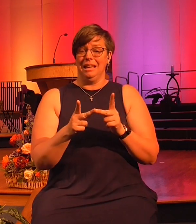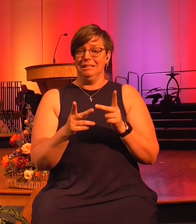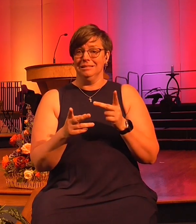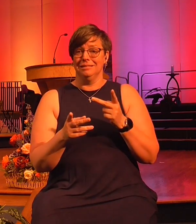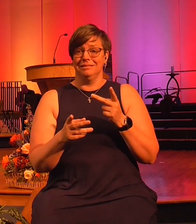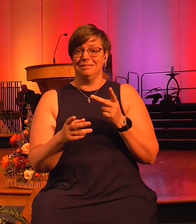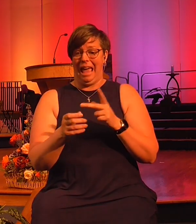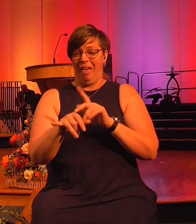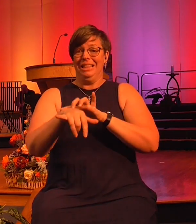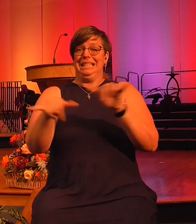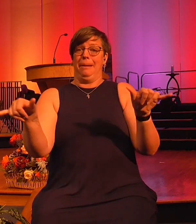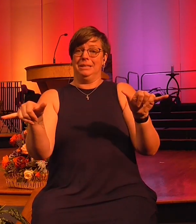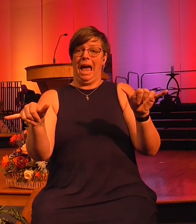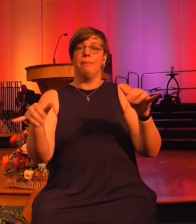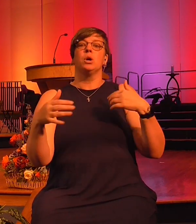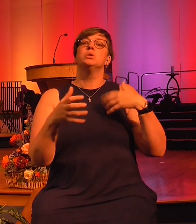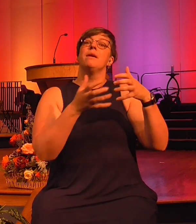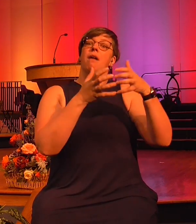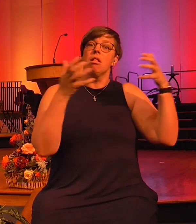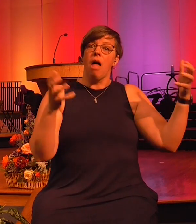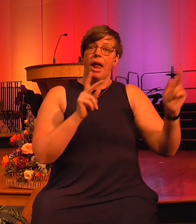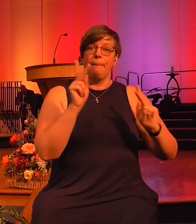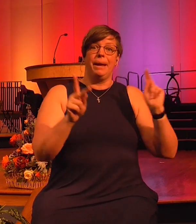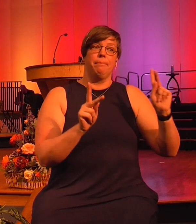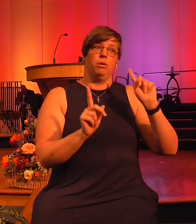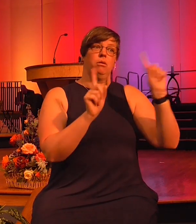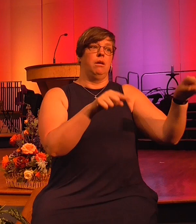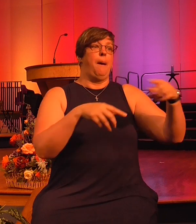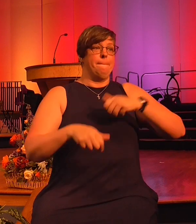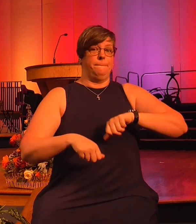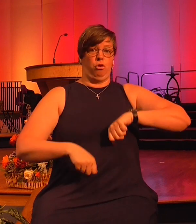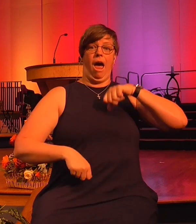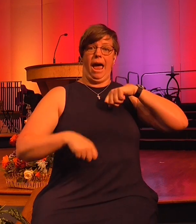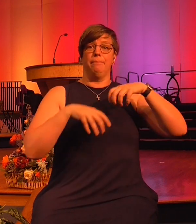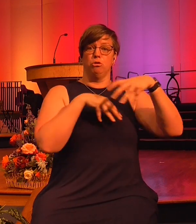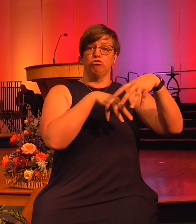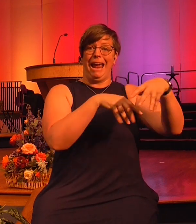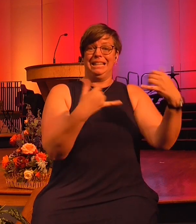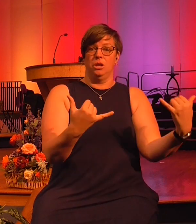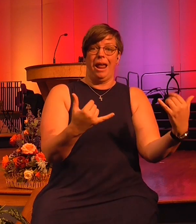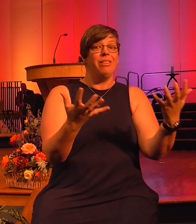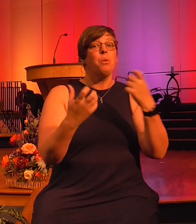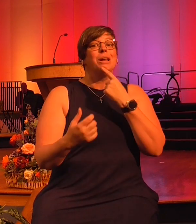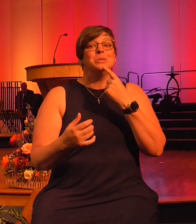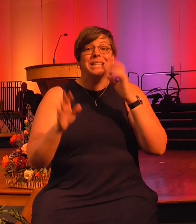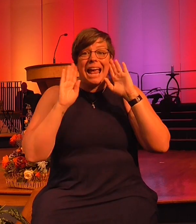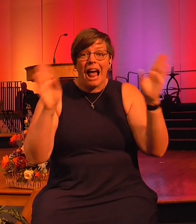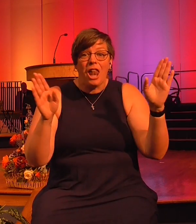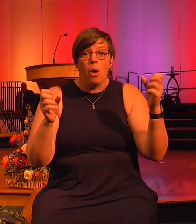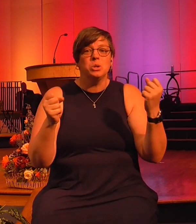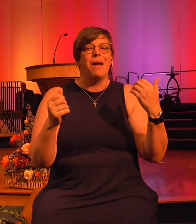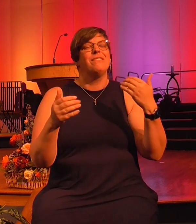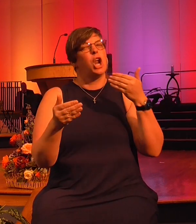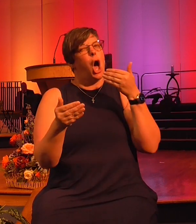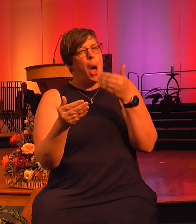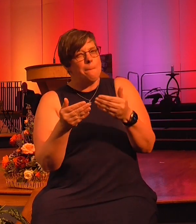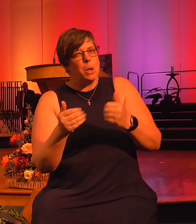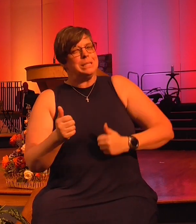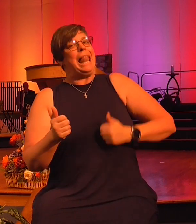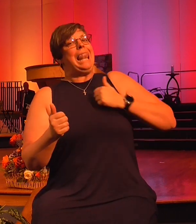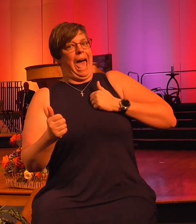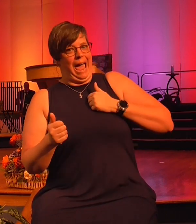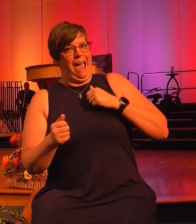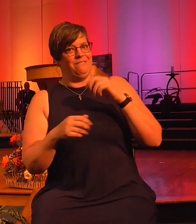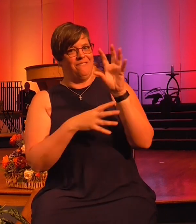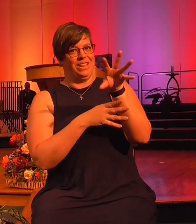also have a large contingency of Mile Highers at the Pride Parade this morning. And they want to say hi to us, so we have an almost live feed